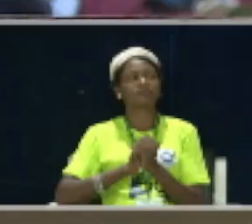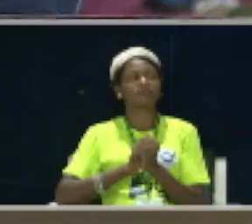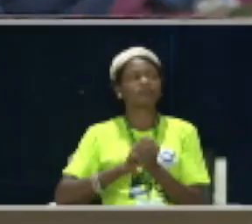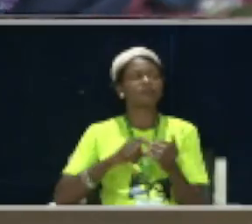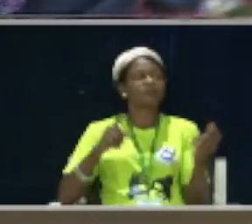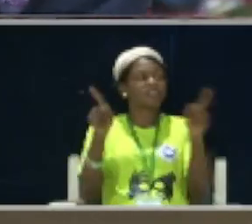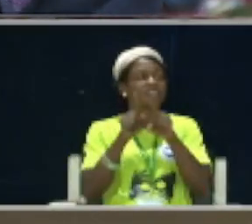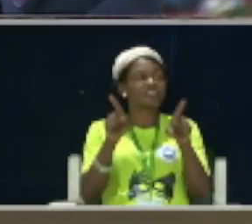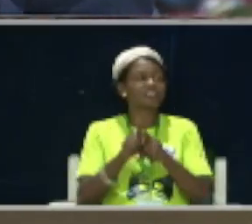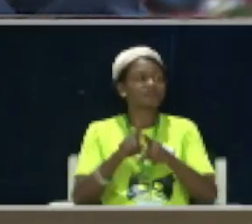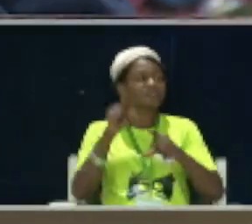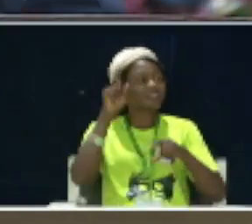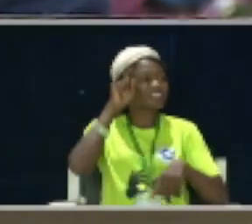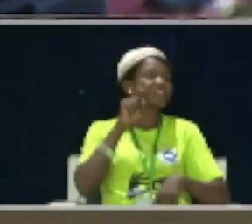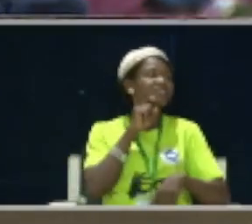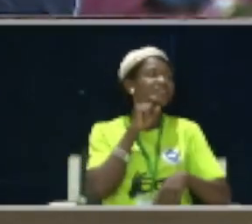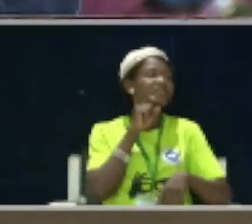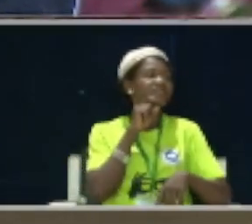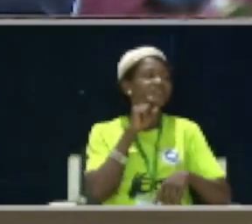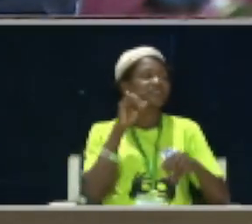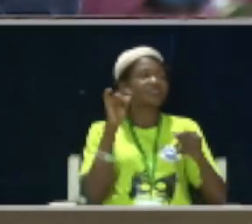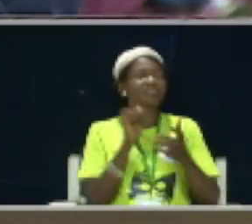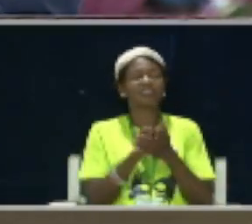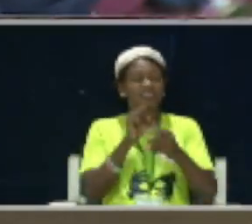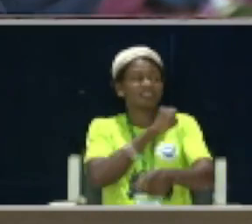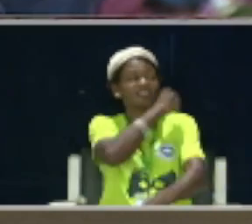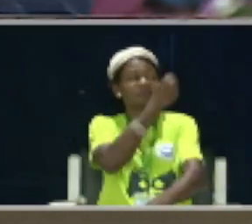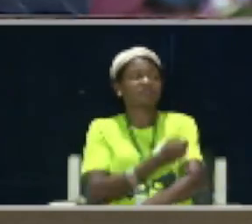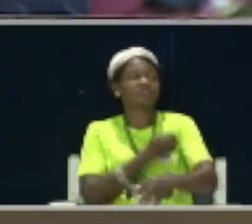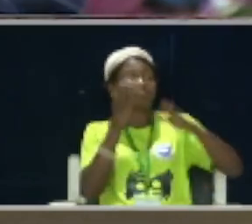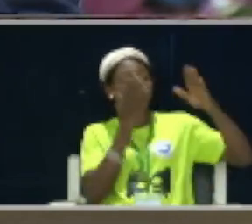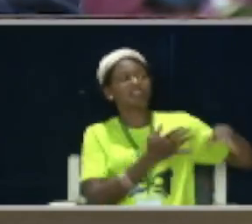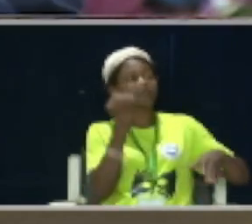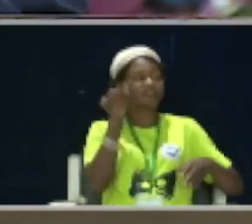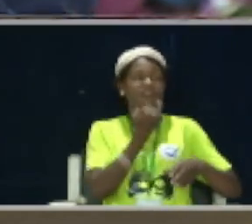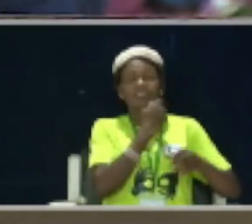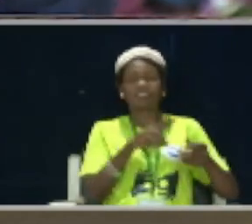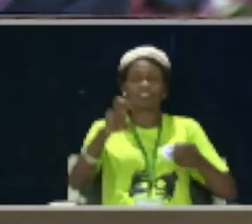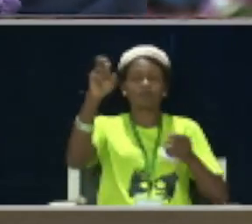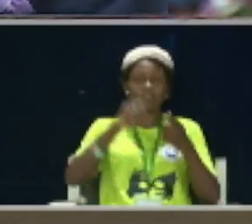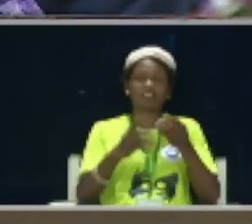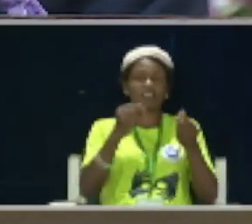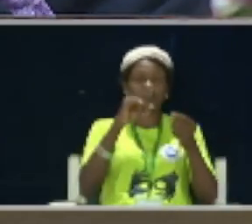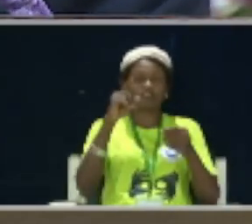The same sex that Samson left Israel and traveled to the land of Philistines to get